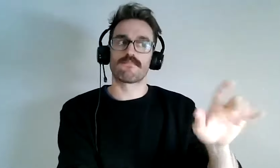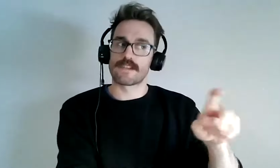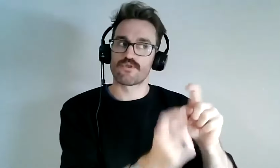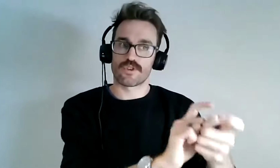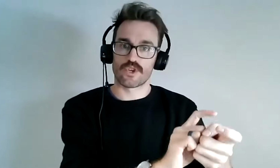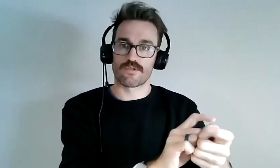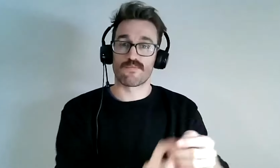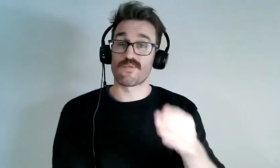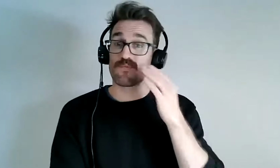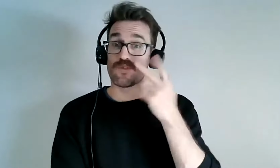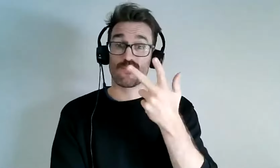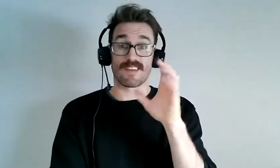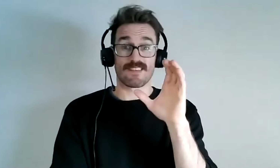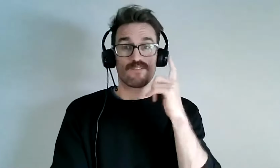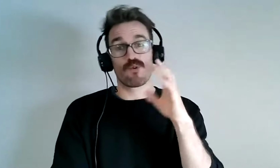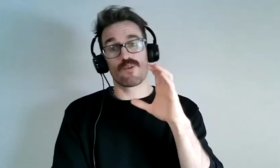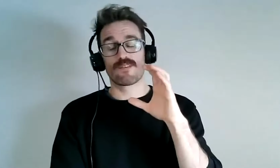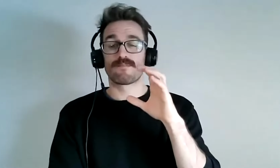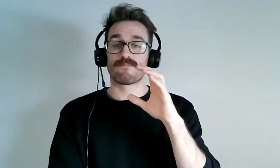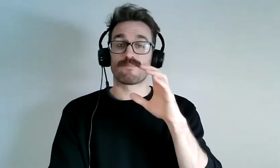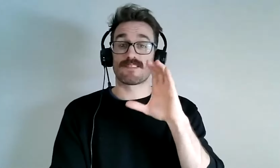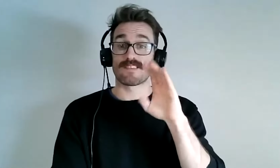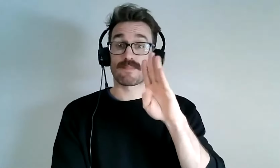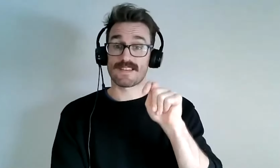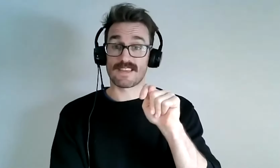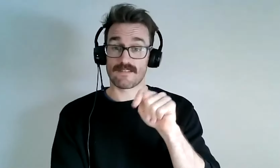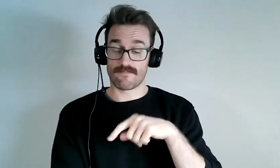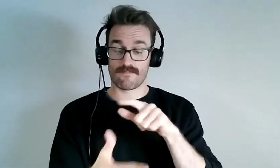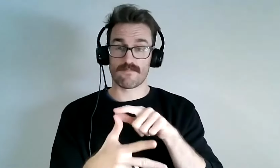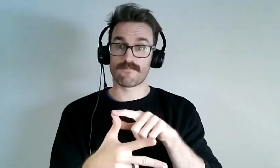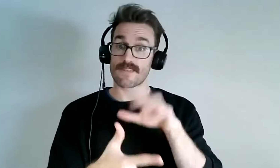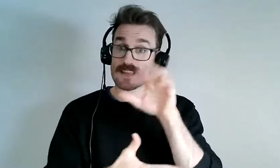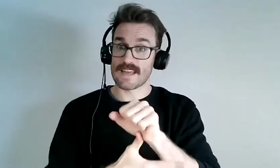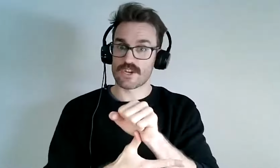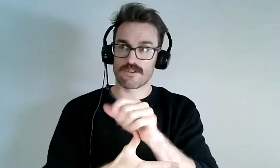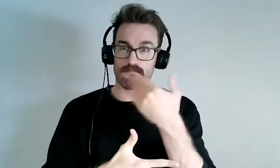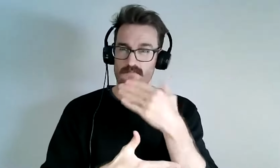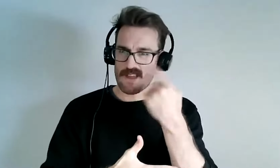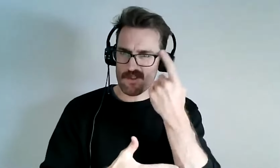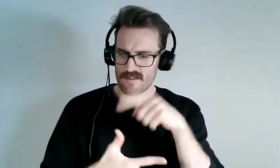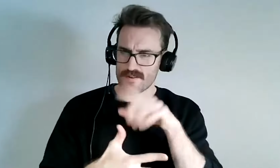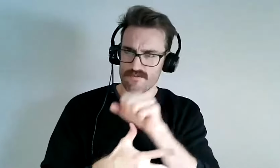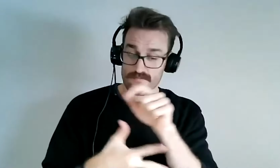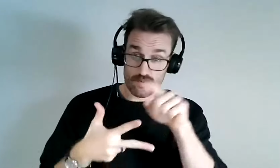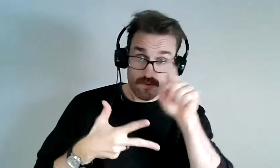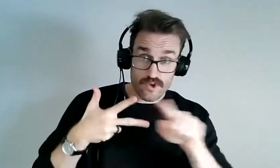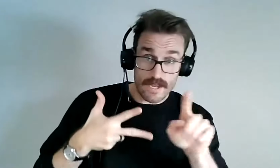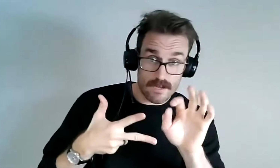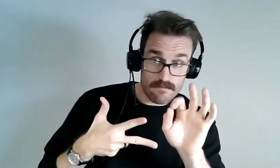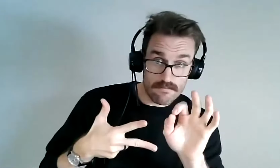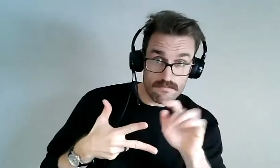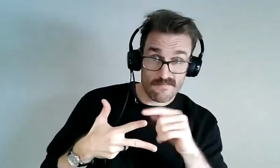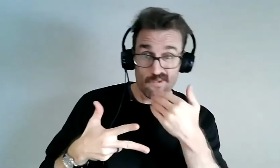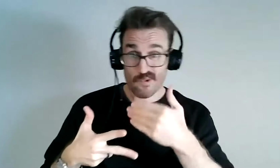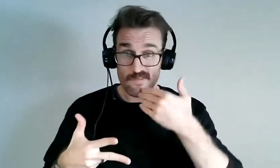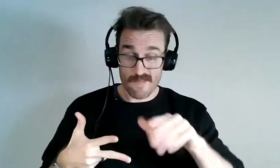of cognitive behavior therapy is you catch the bad thought, you check it to see if it's good or bad, and then change it if you